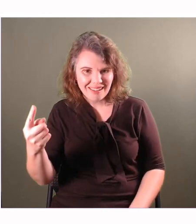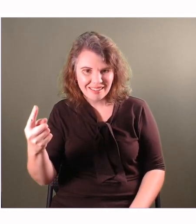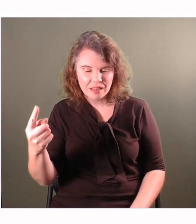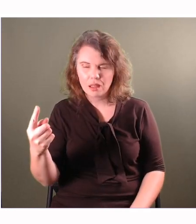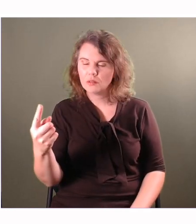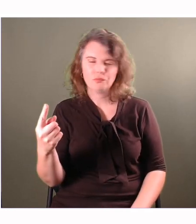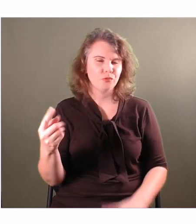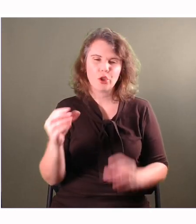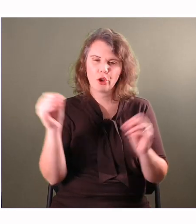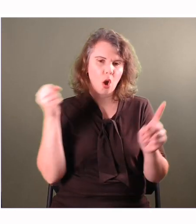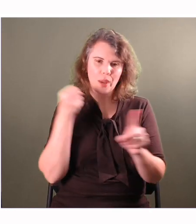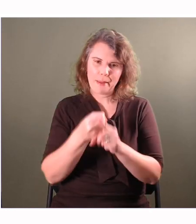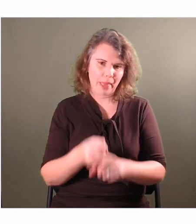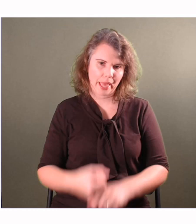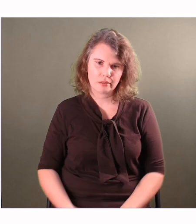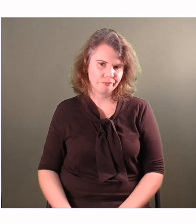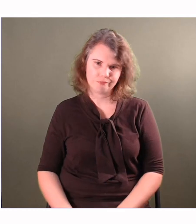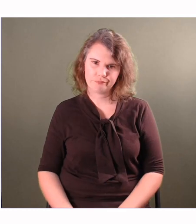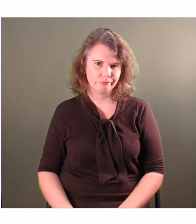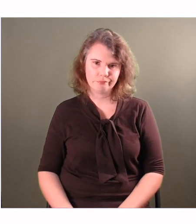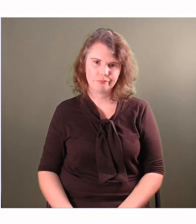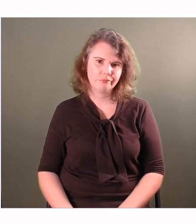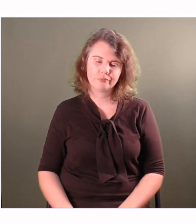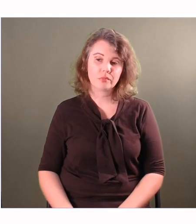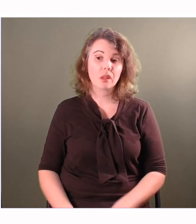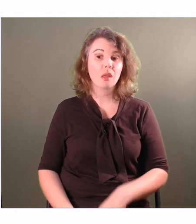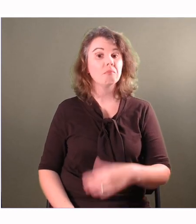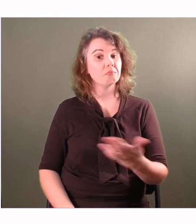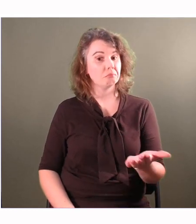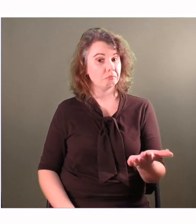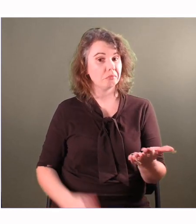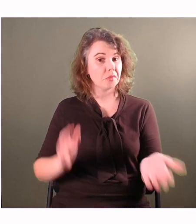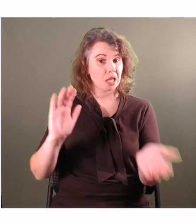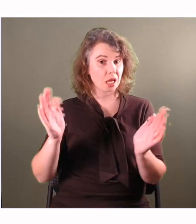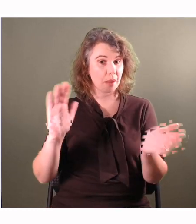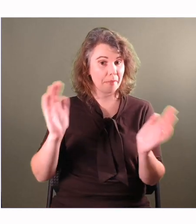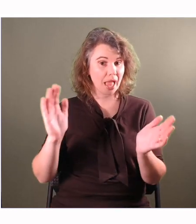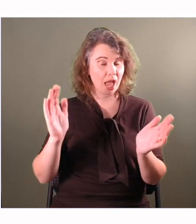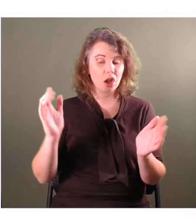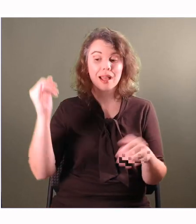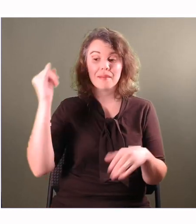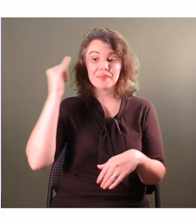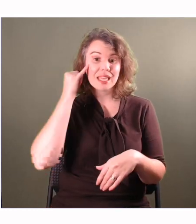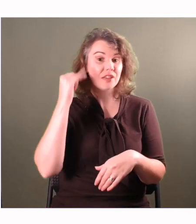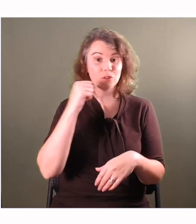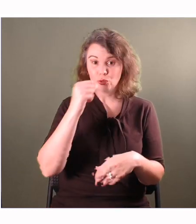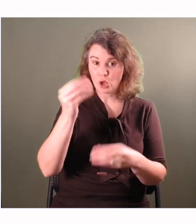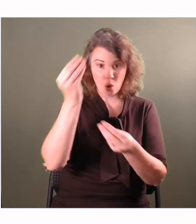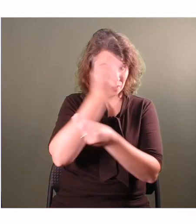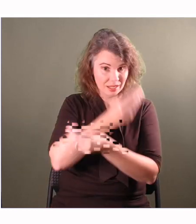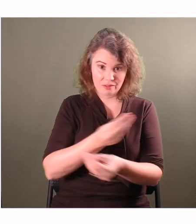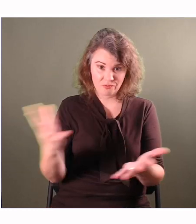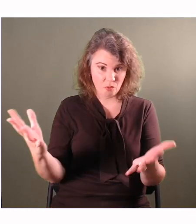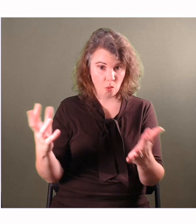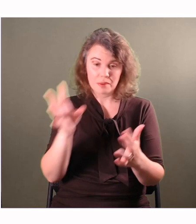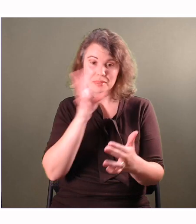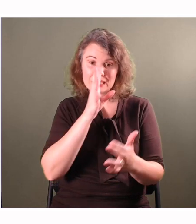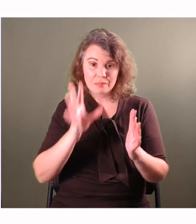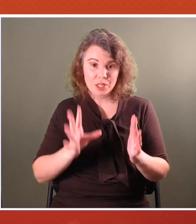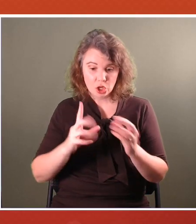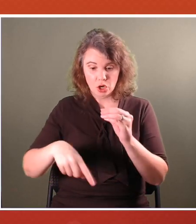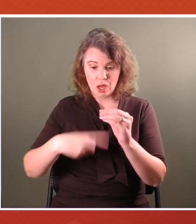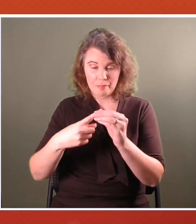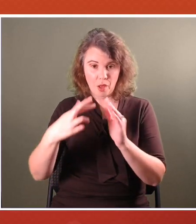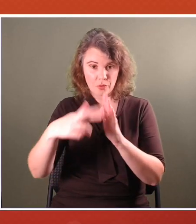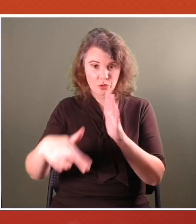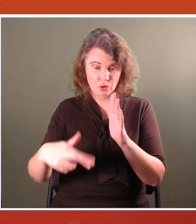Telling them this has absolutely no impact. Or if you don't inform speakers about the rules,